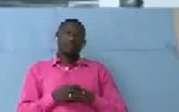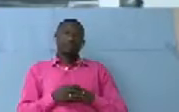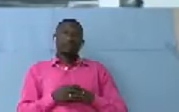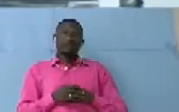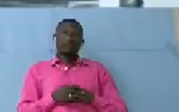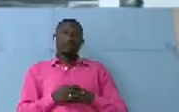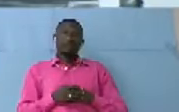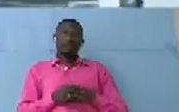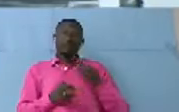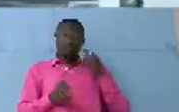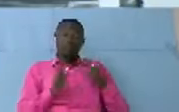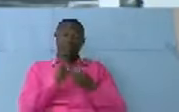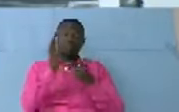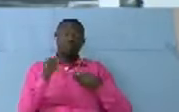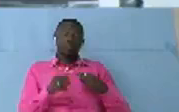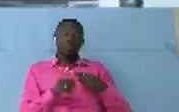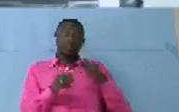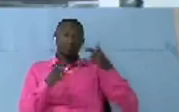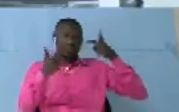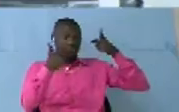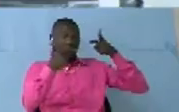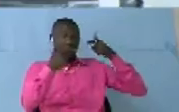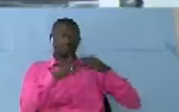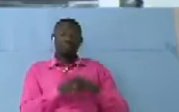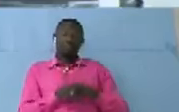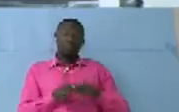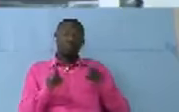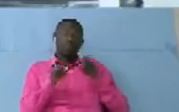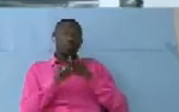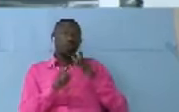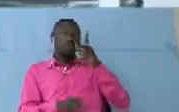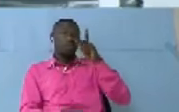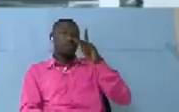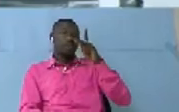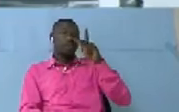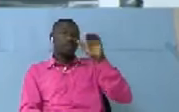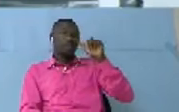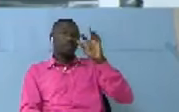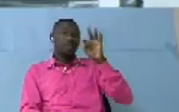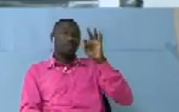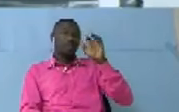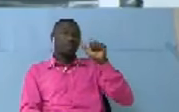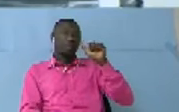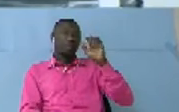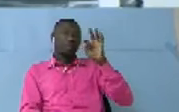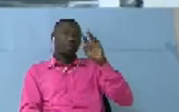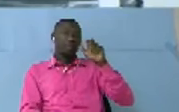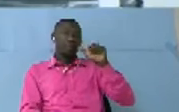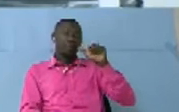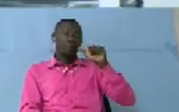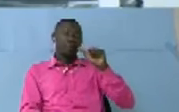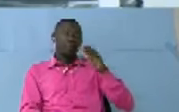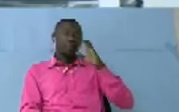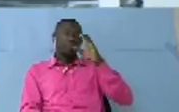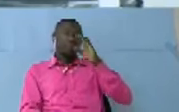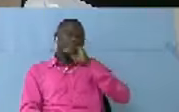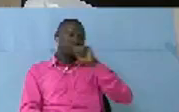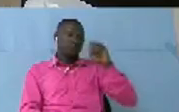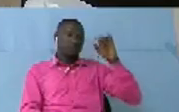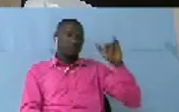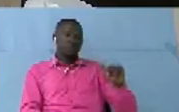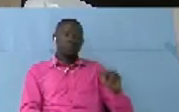it, and they showed me that clip. Nkarafasi said na campaign manager Tanjeng Kola tete. Nkarafasi said from Tanjeng, our campaign